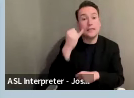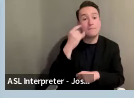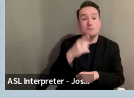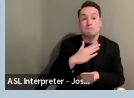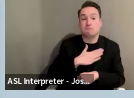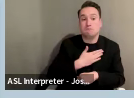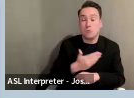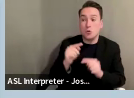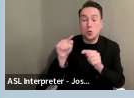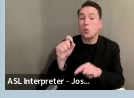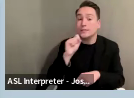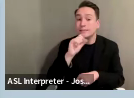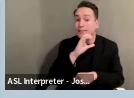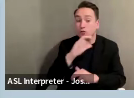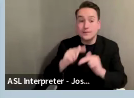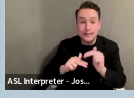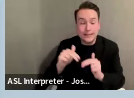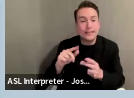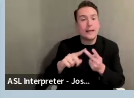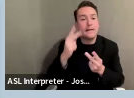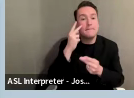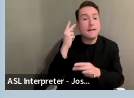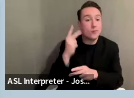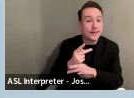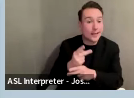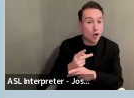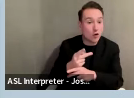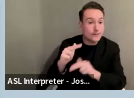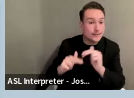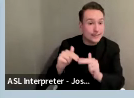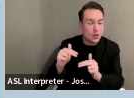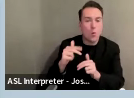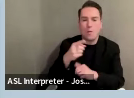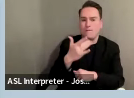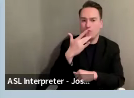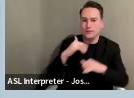or a memory care place, or if your preference would be to stay in your home and have